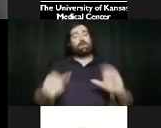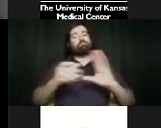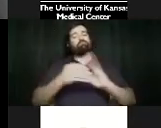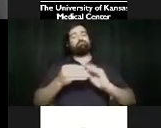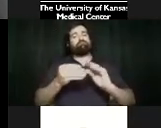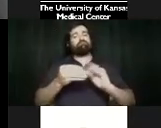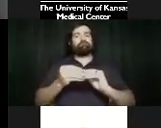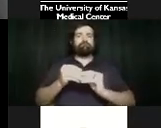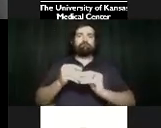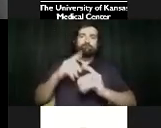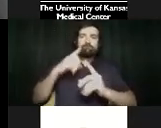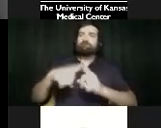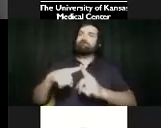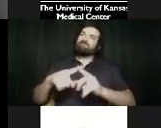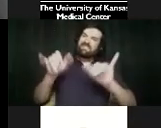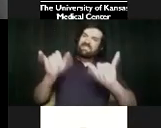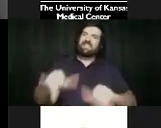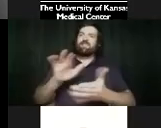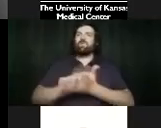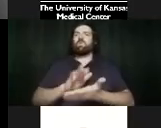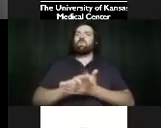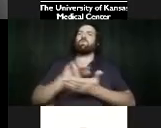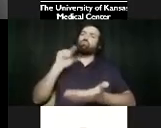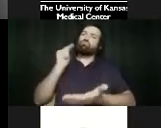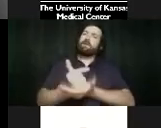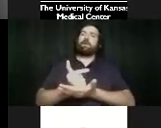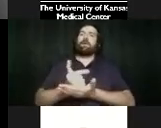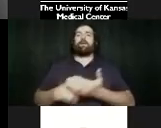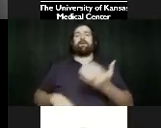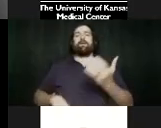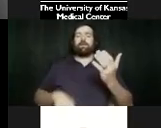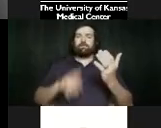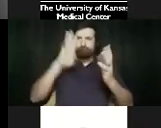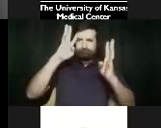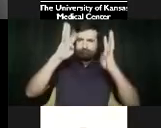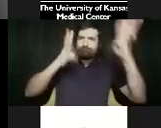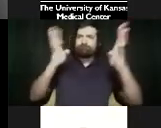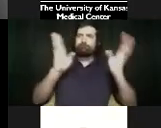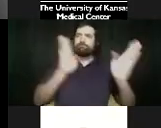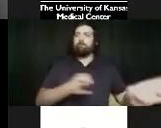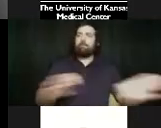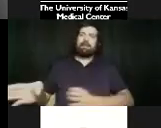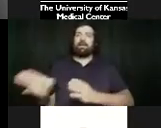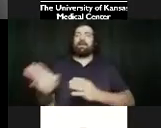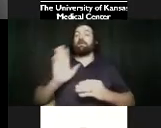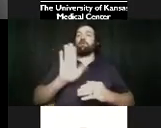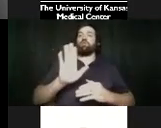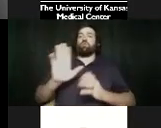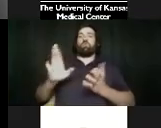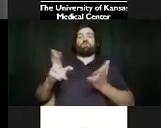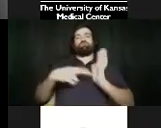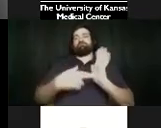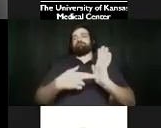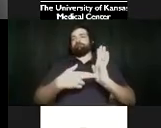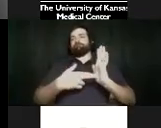to stay in school, to graduate, to develop a plan. Your kind of role modeling